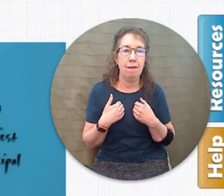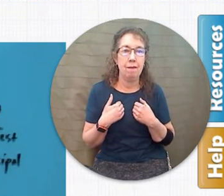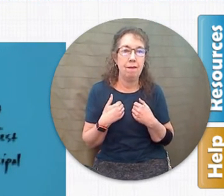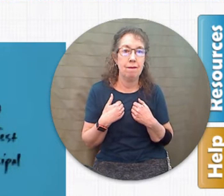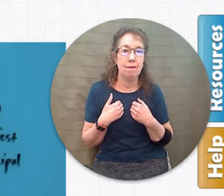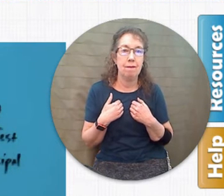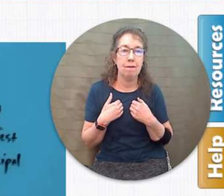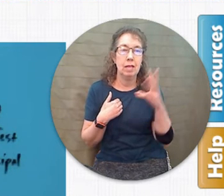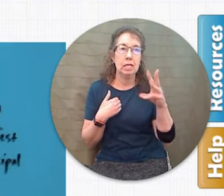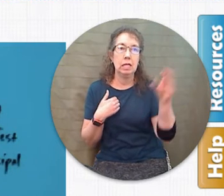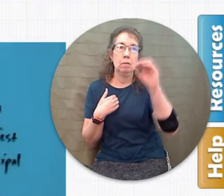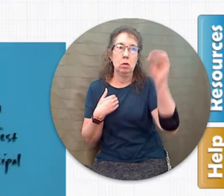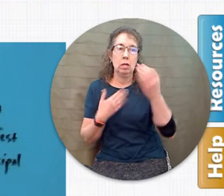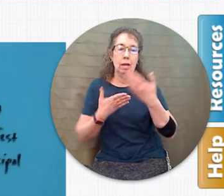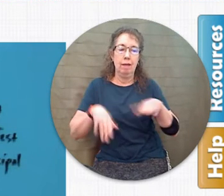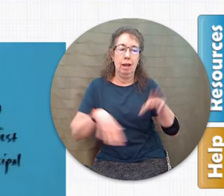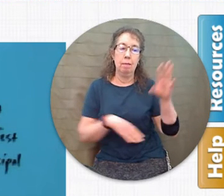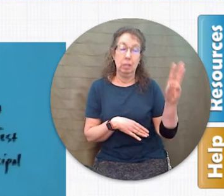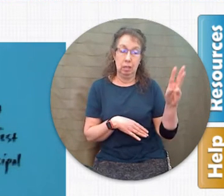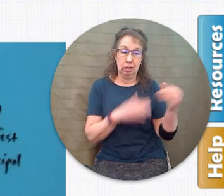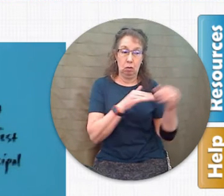by 6 gives me 1%.